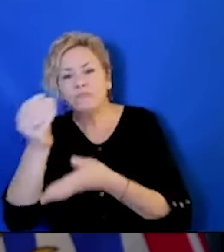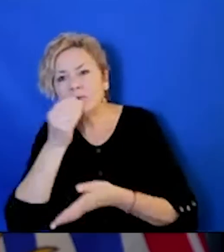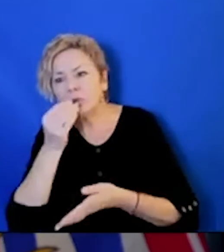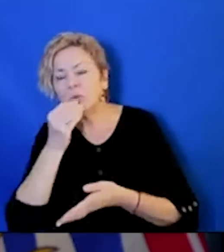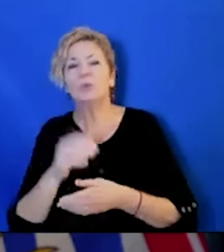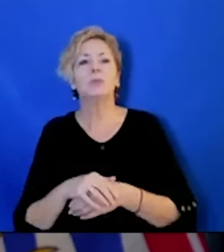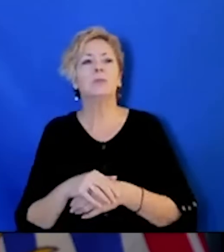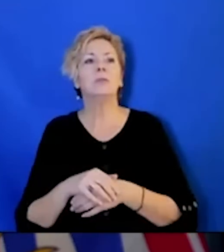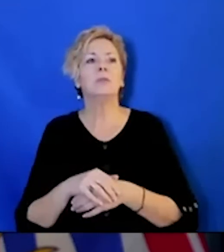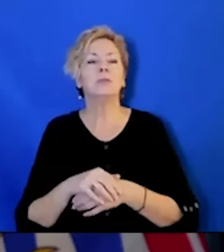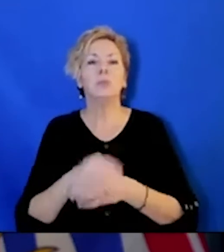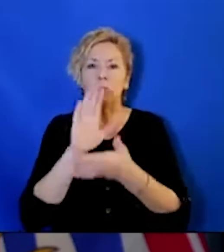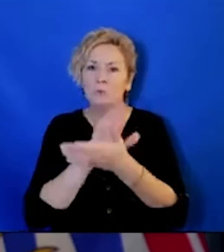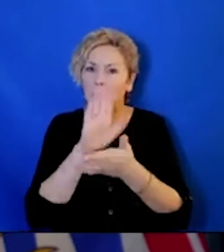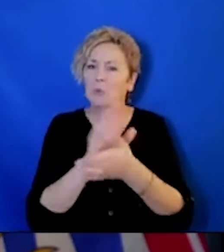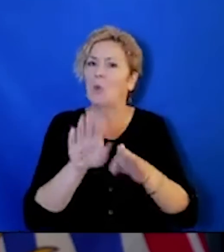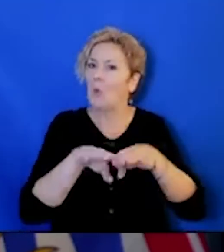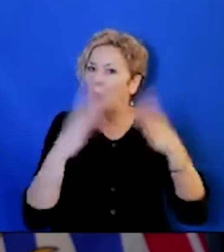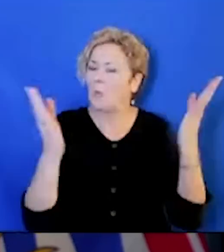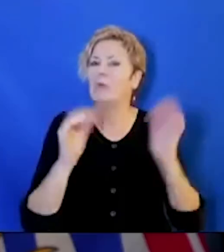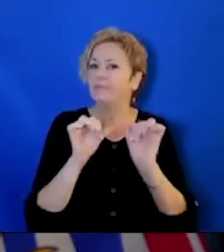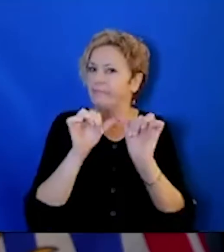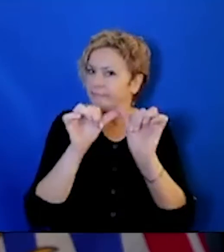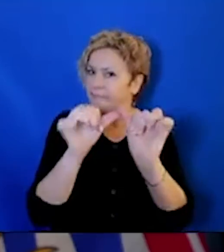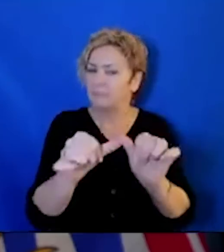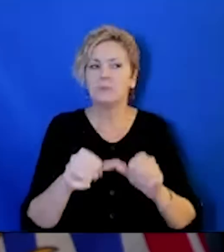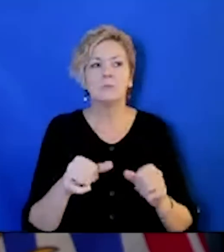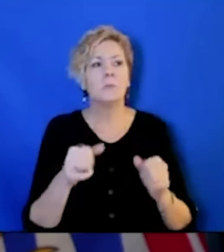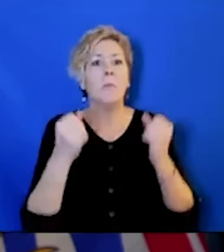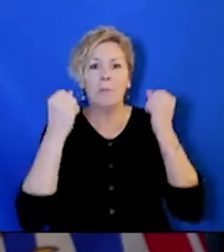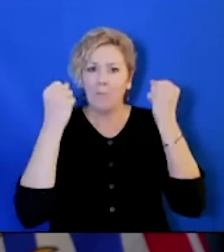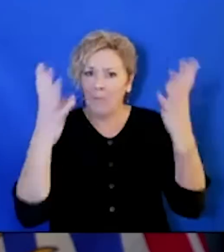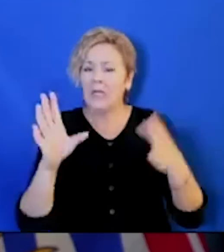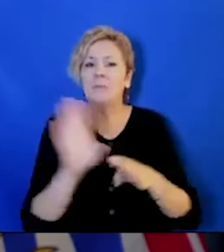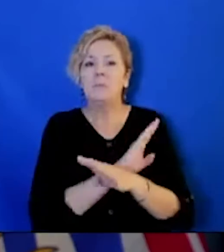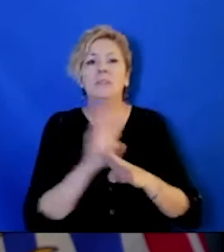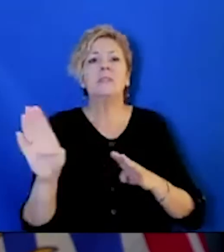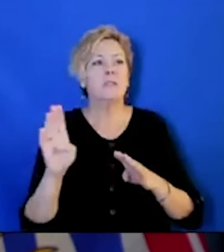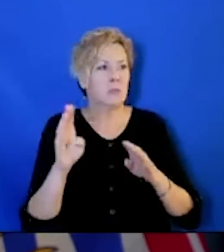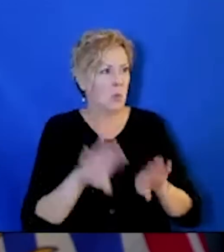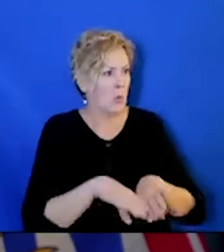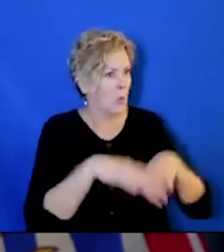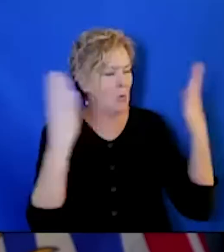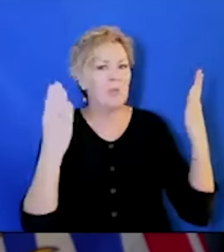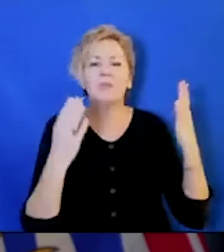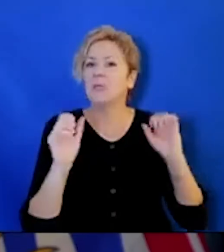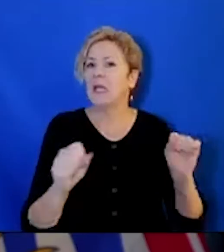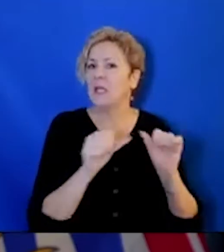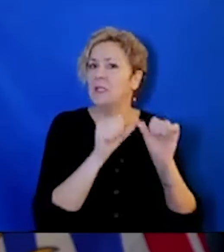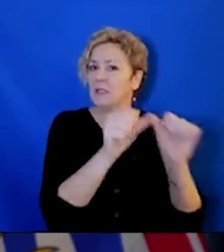and surgeries need to continue. Most businesses can and should continue to stay open with their